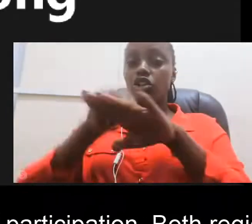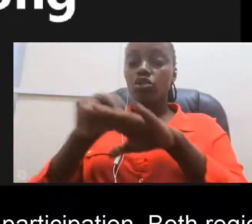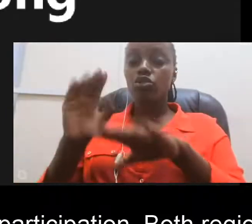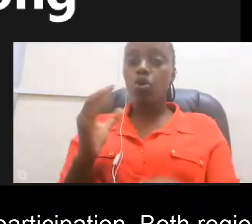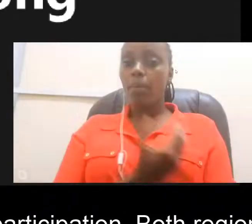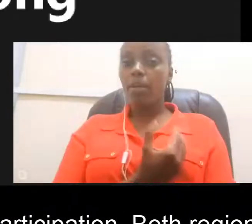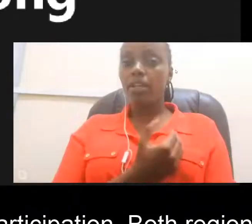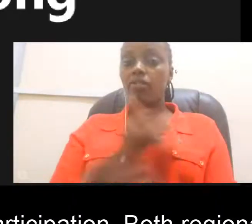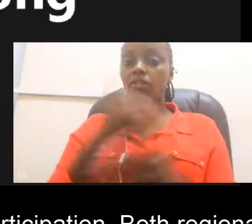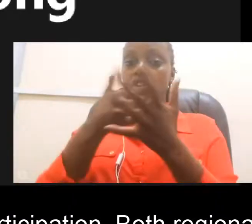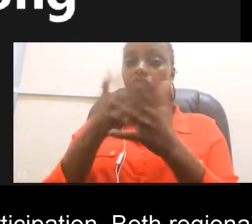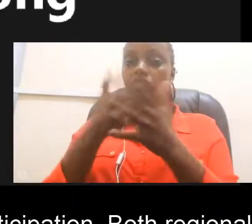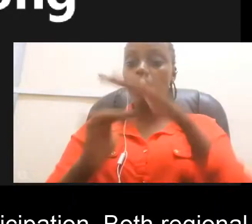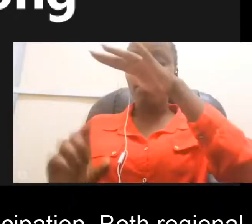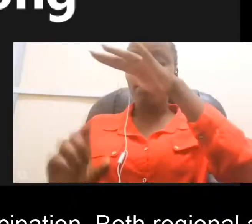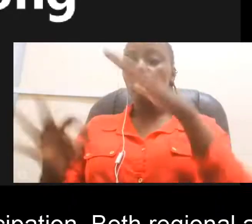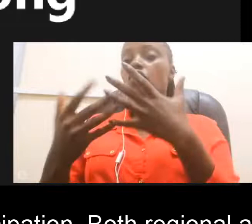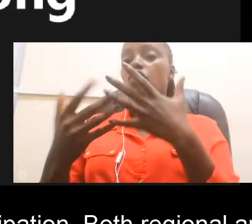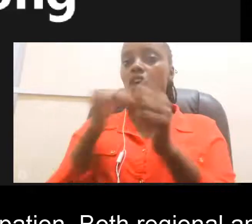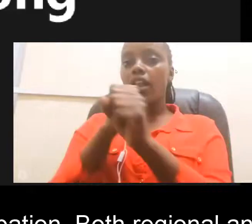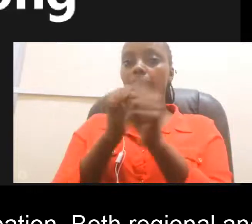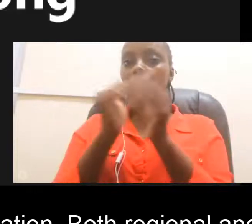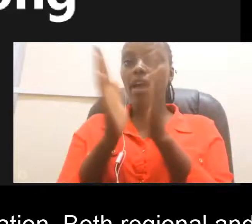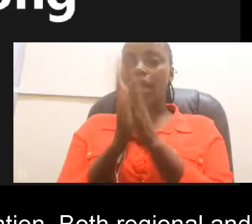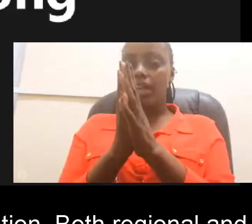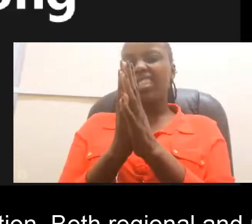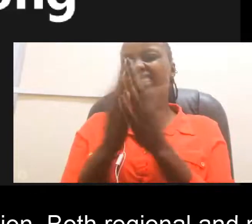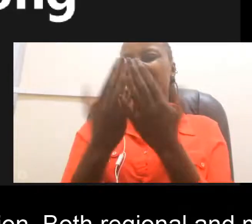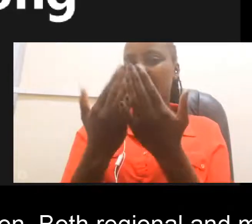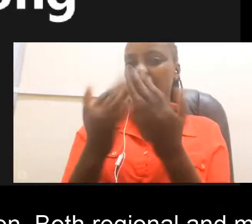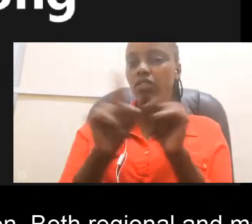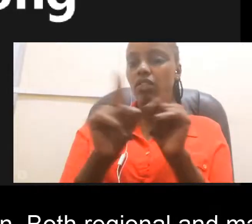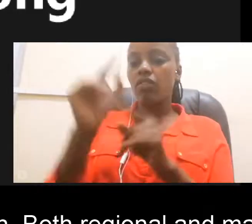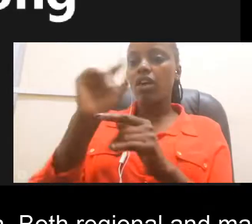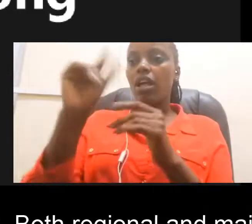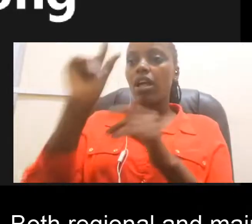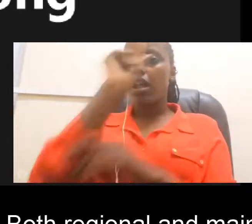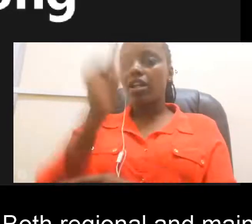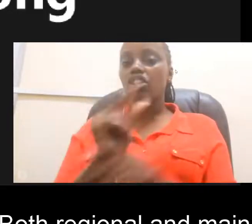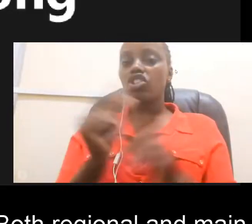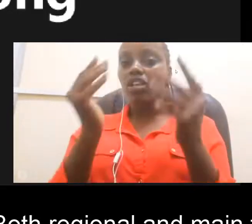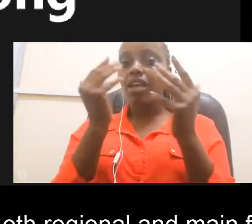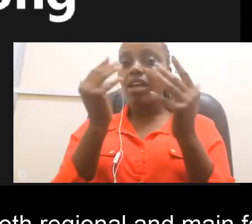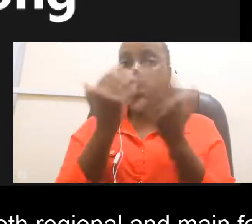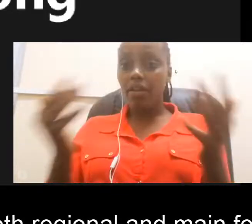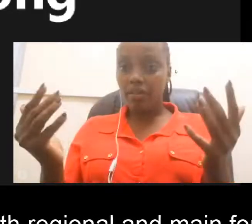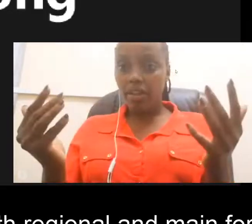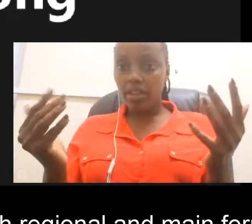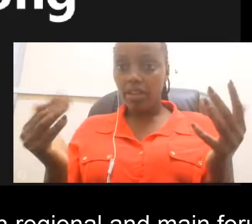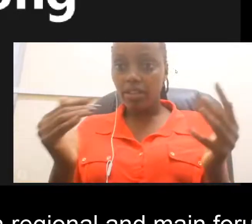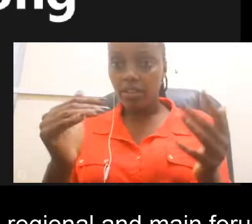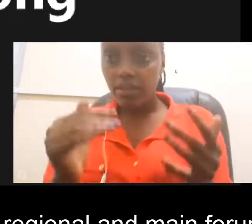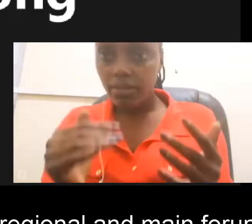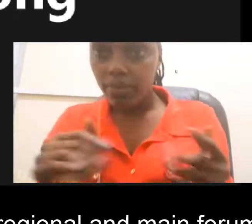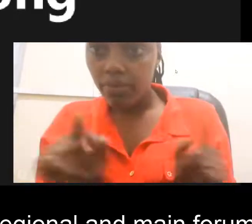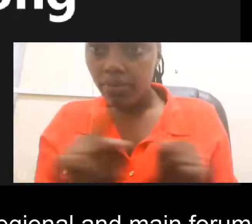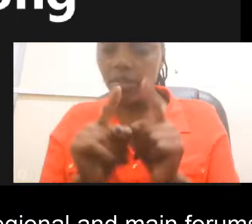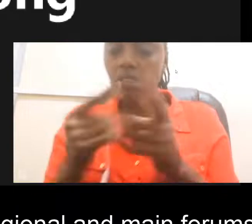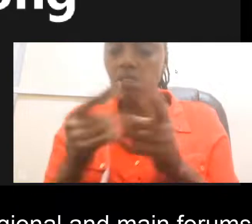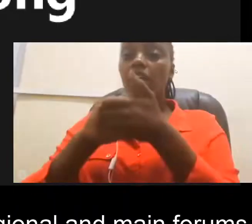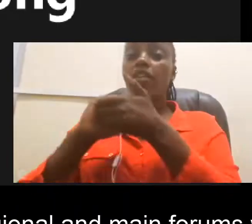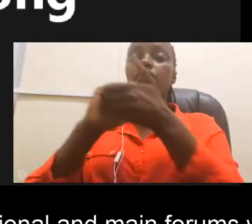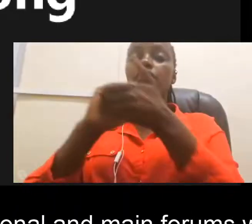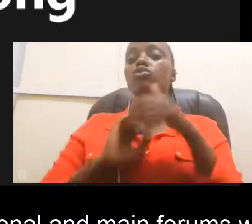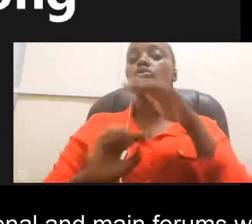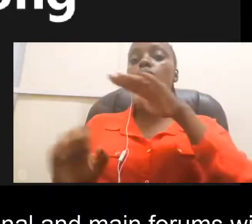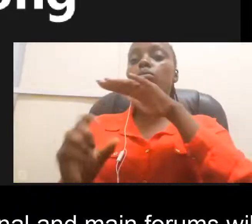included the Ministry of Labor and Social Development and Ministry of Religious Affairs, endowments, and the Federal Ministry of Health,